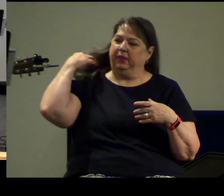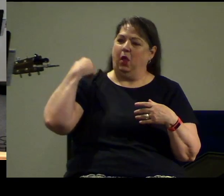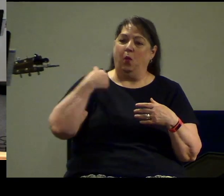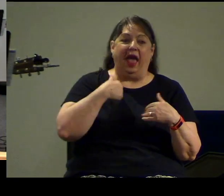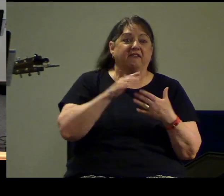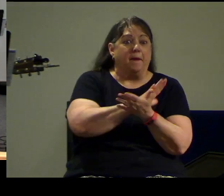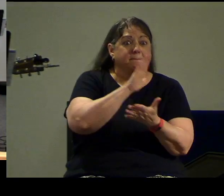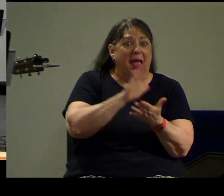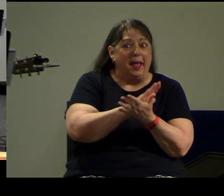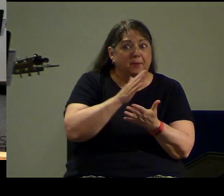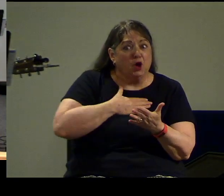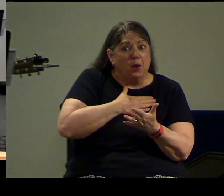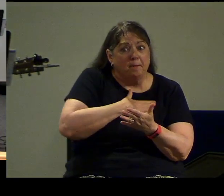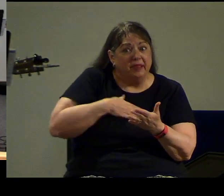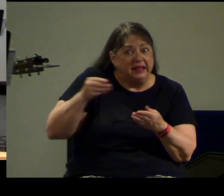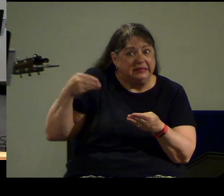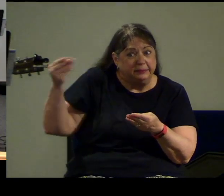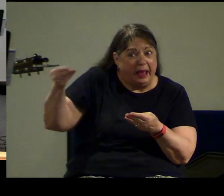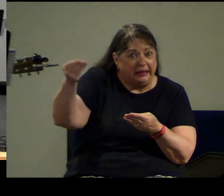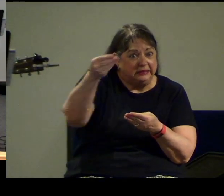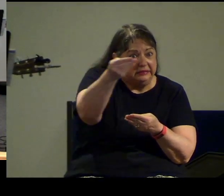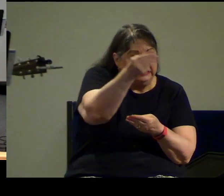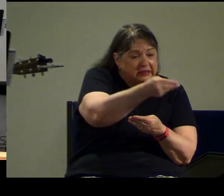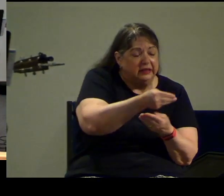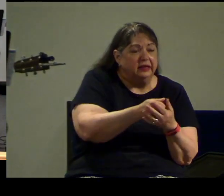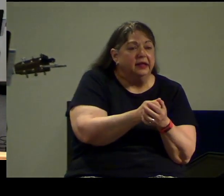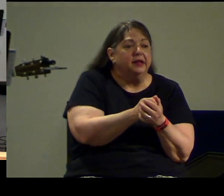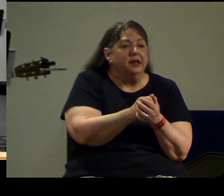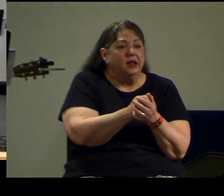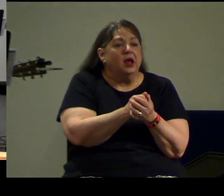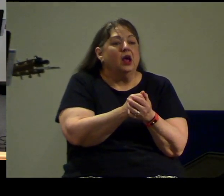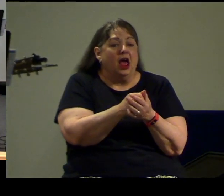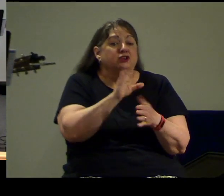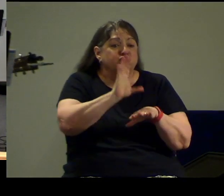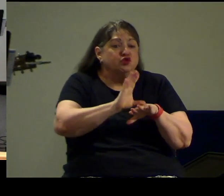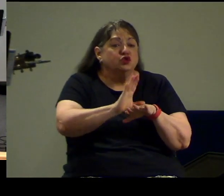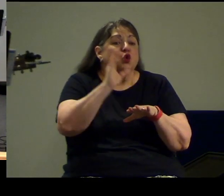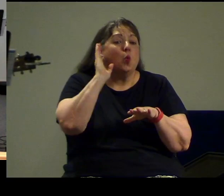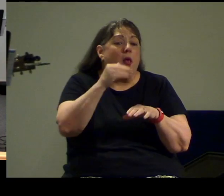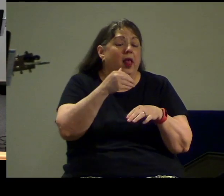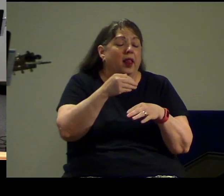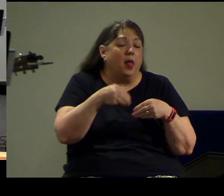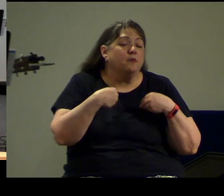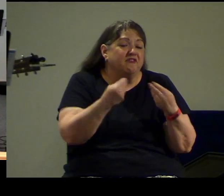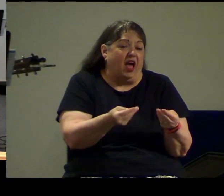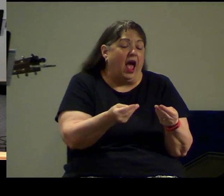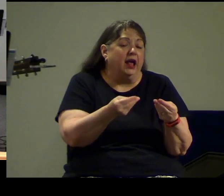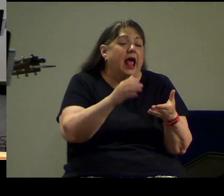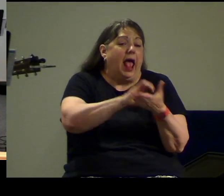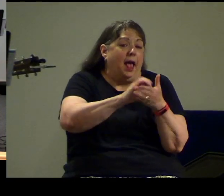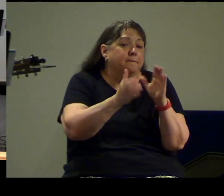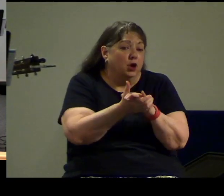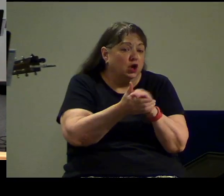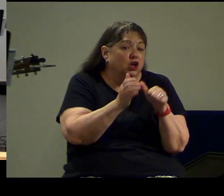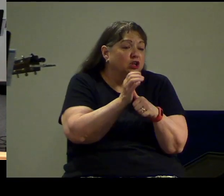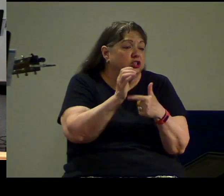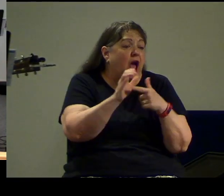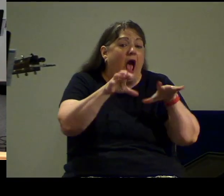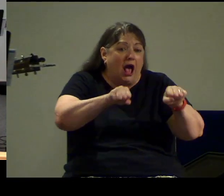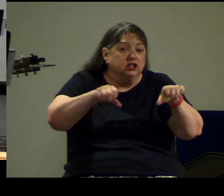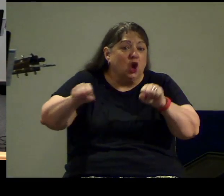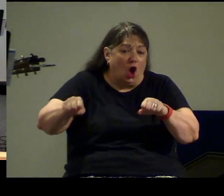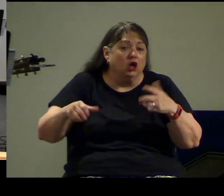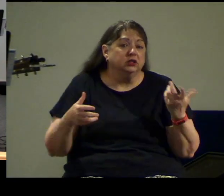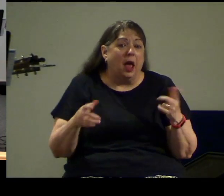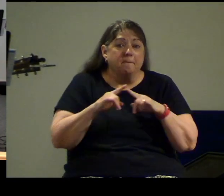have some needs still on it. The church is doing the hamburgers and hot dogs. But there's a couple other places where you can sign up. If you want to